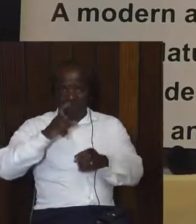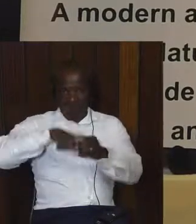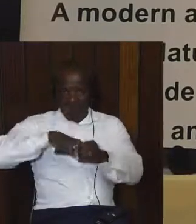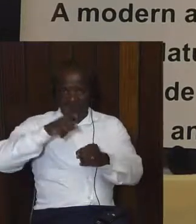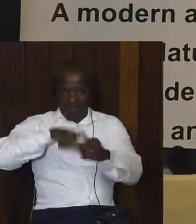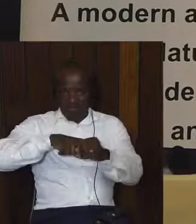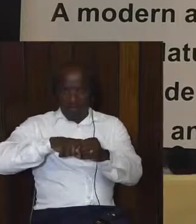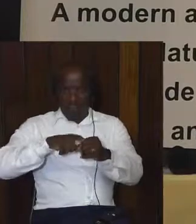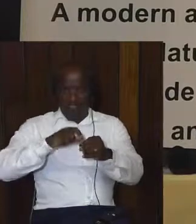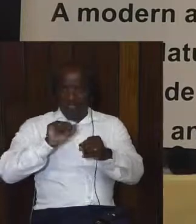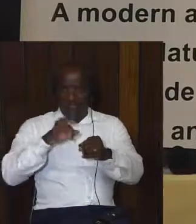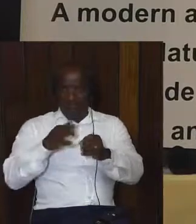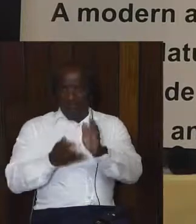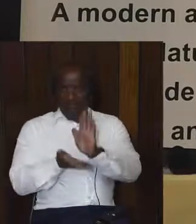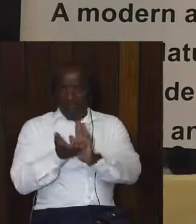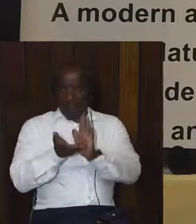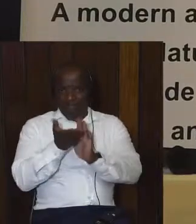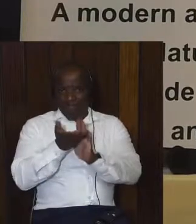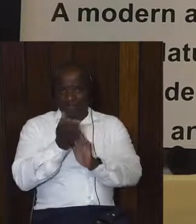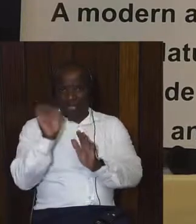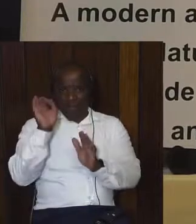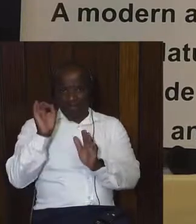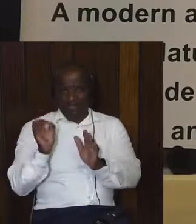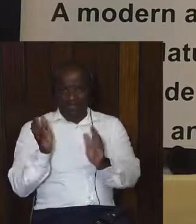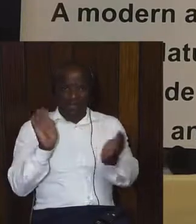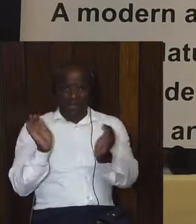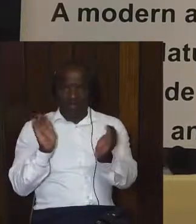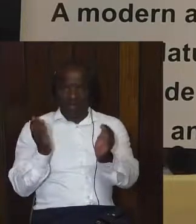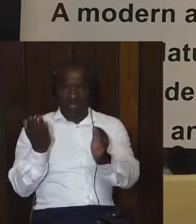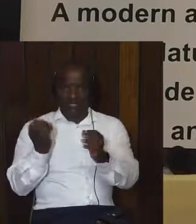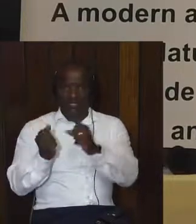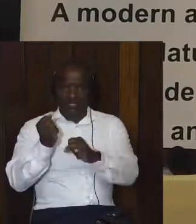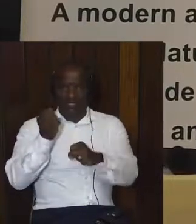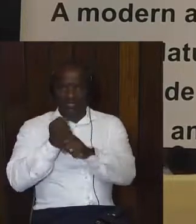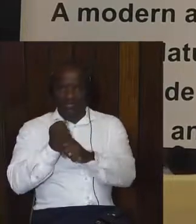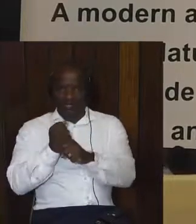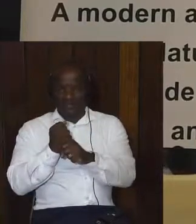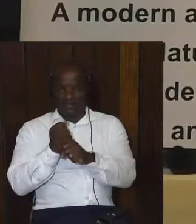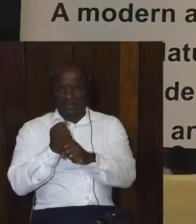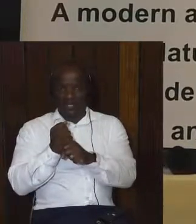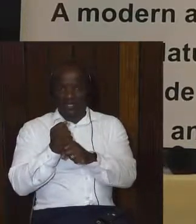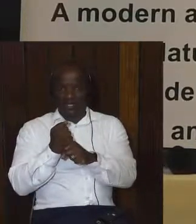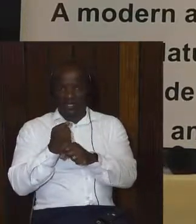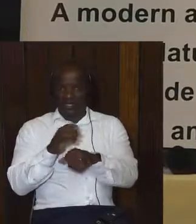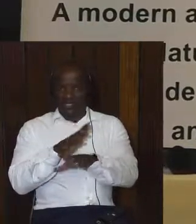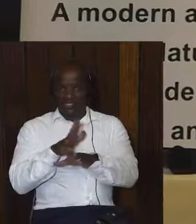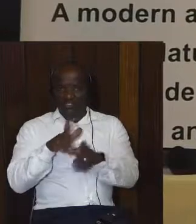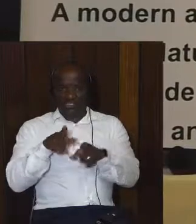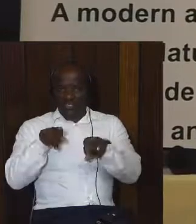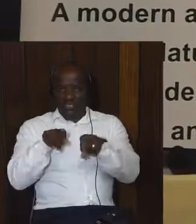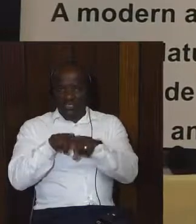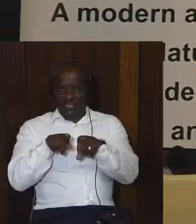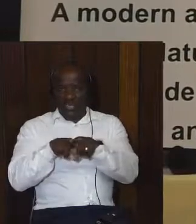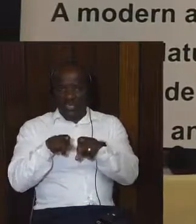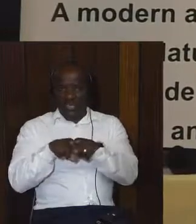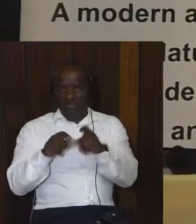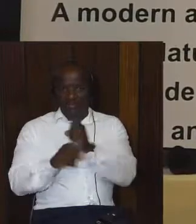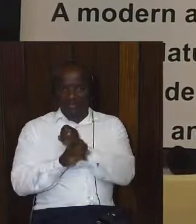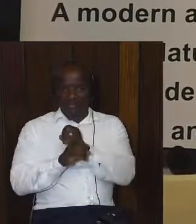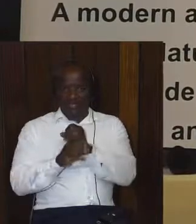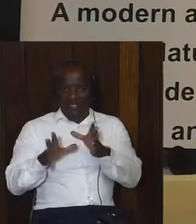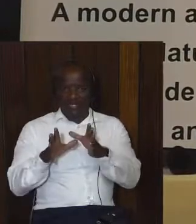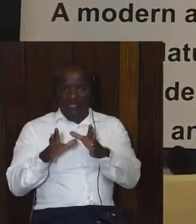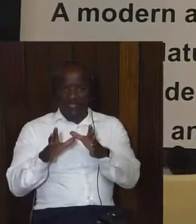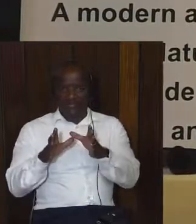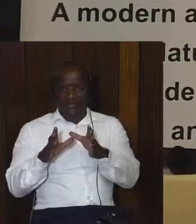percentage has increased as compared to last year, but it's not the same as when it was started. And we